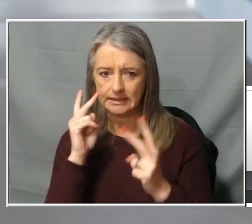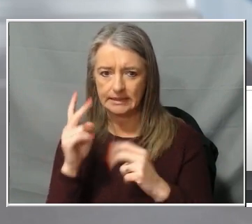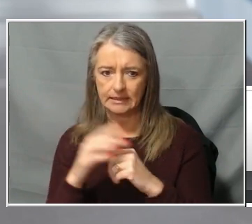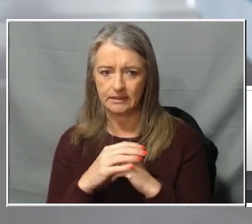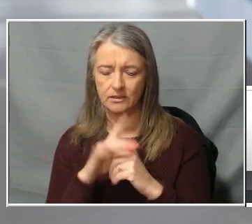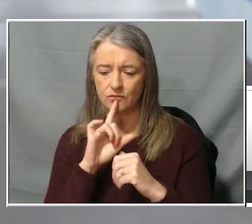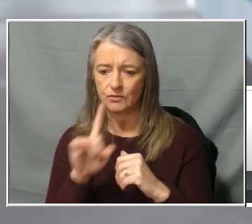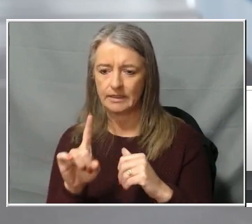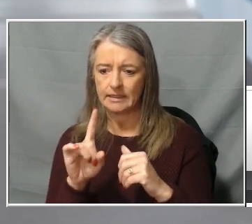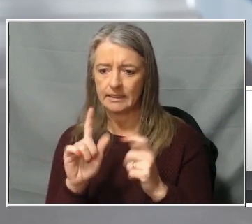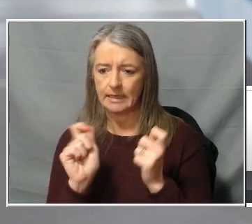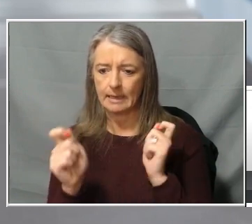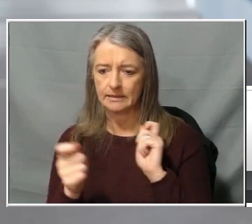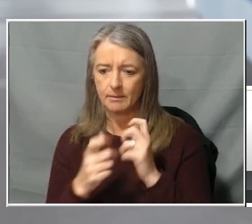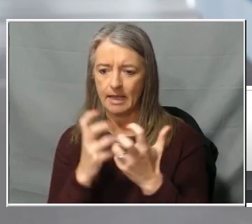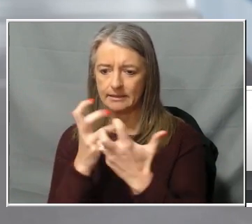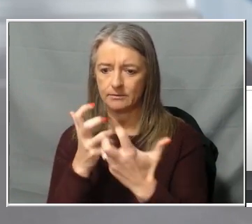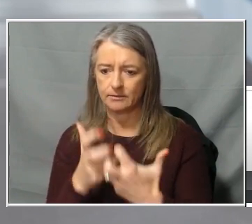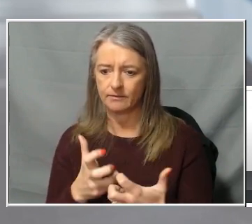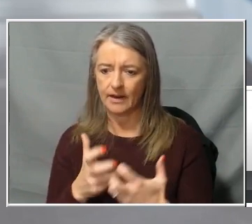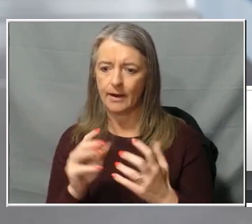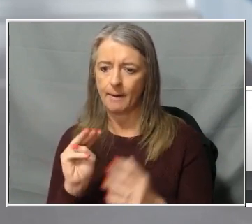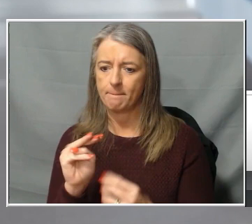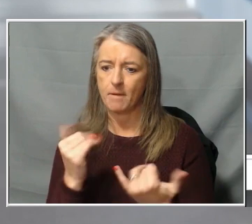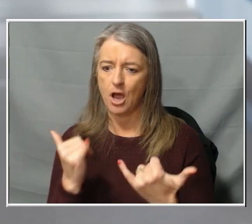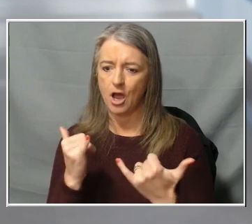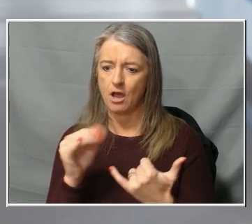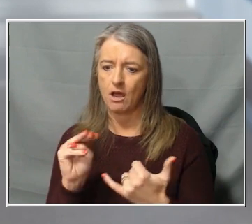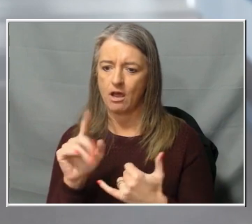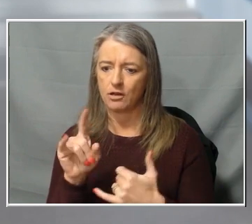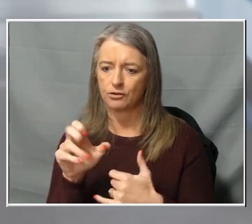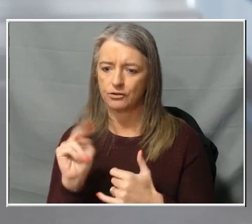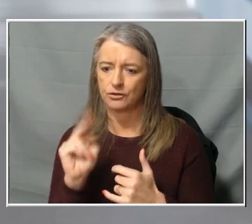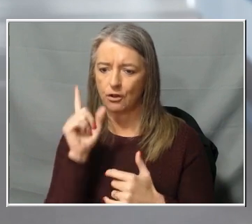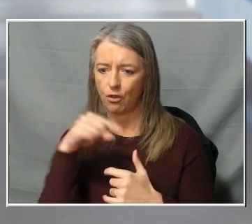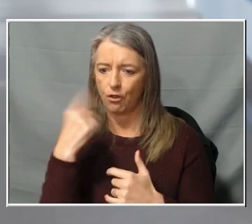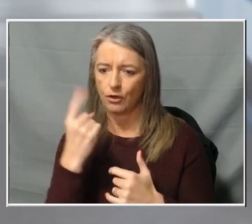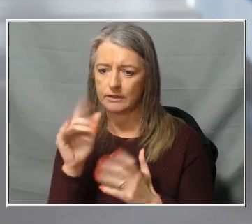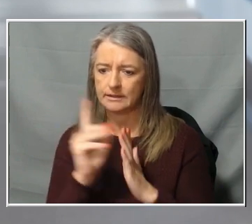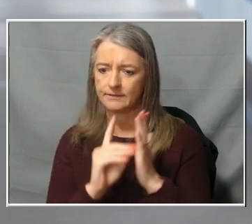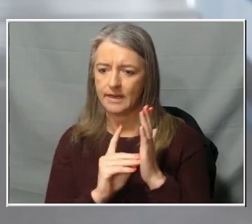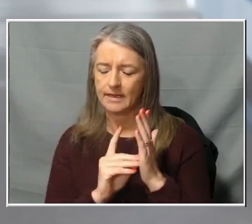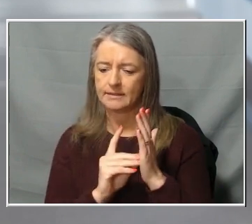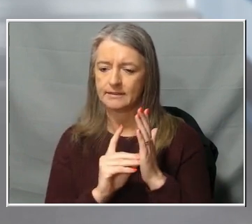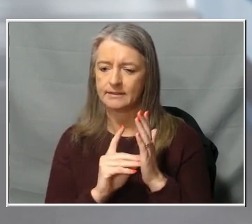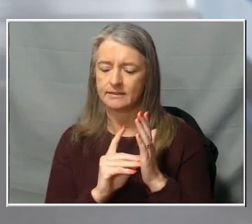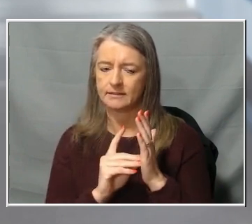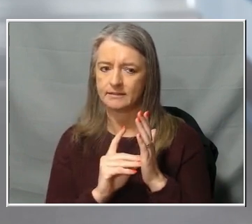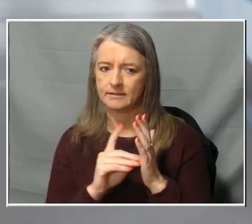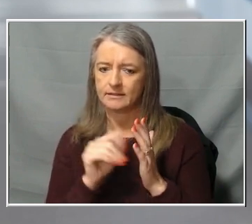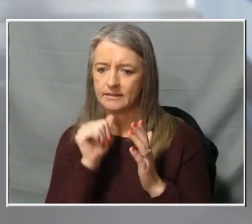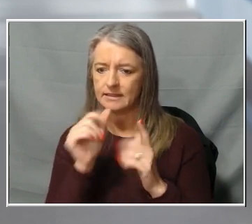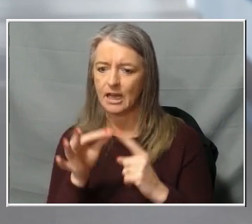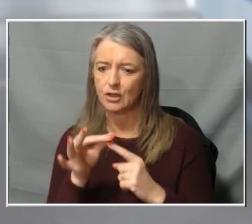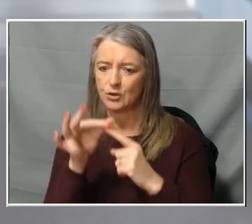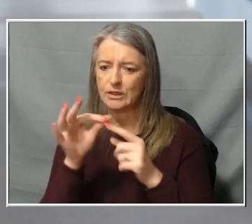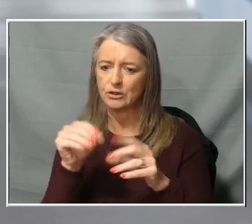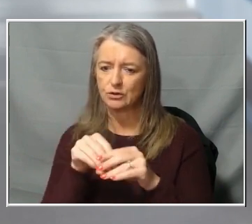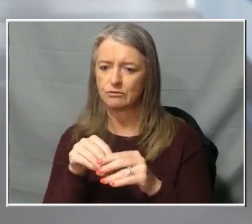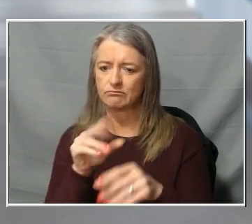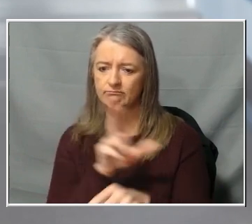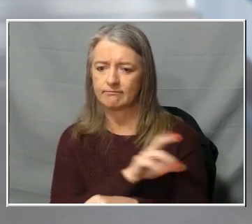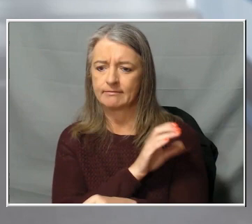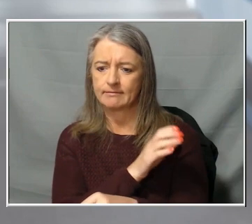really customizable and very modern looking. It also features other design elements that are not unique to the health system, but I think are